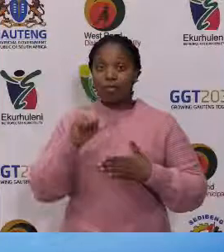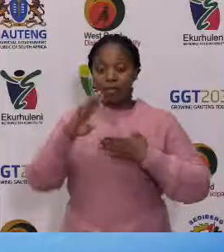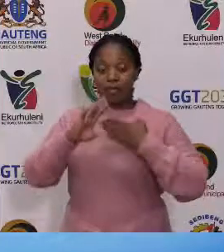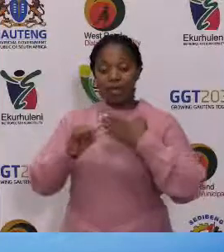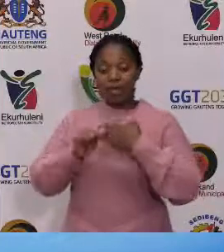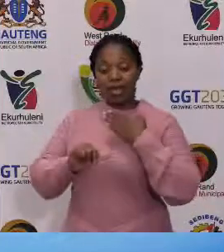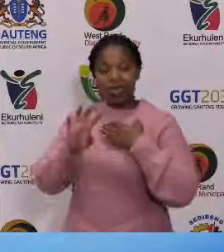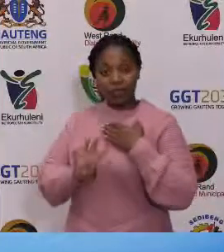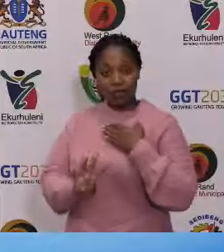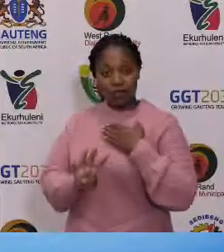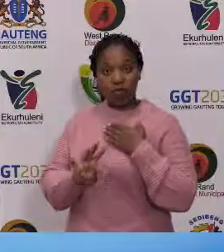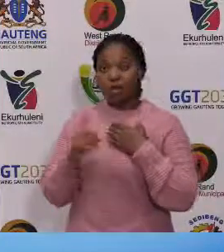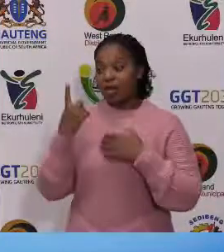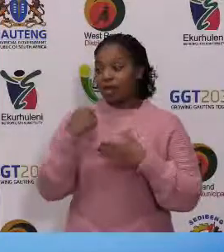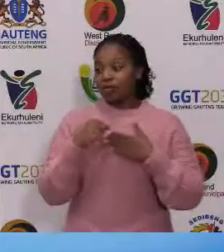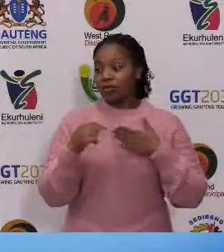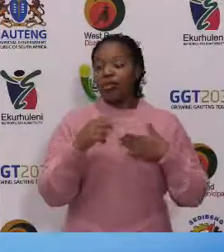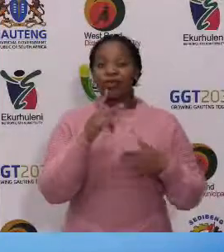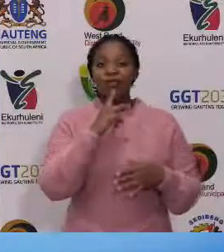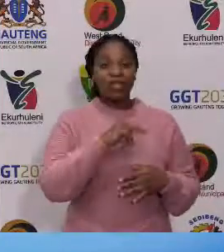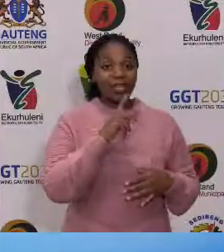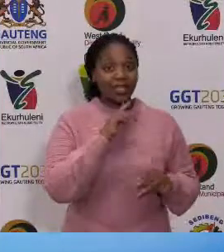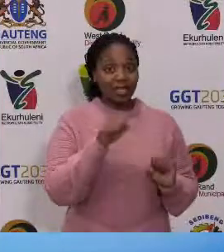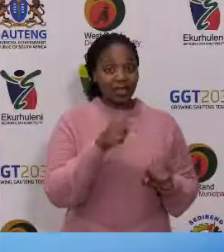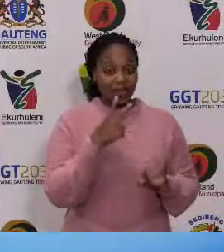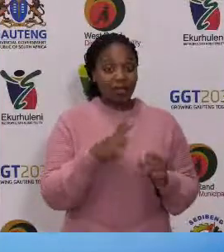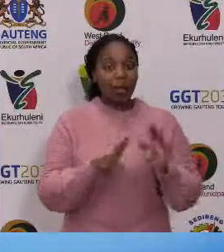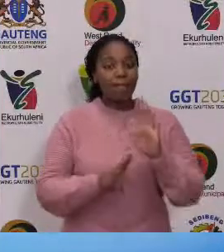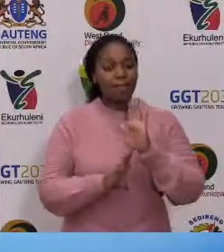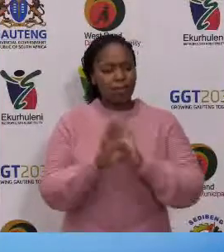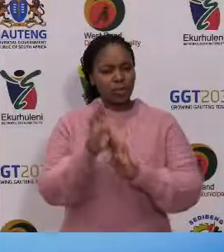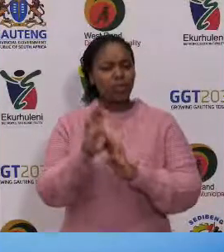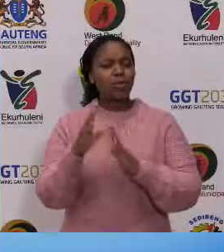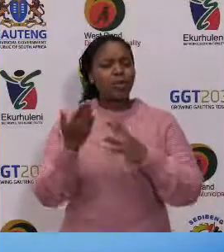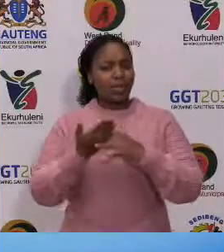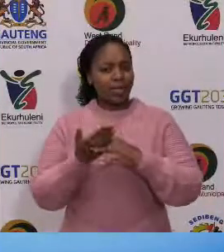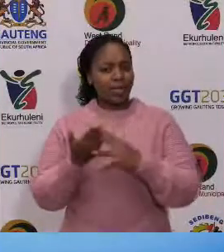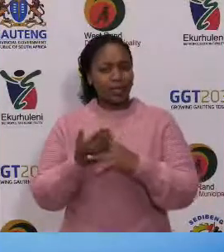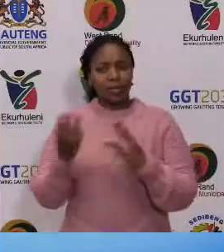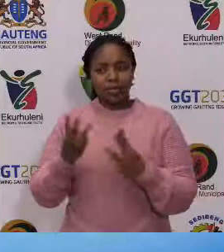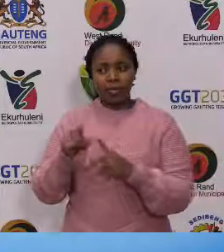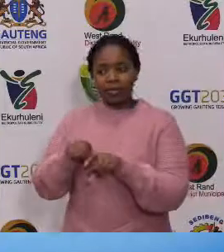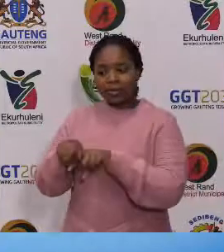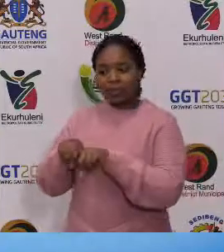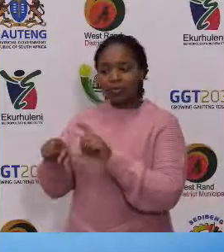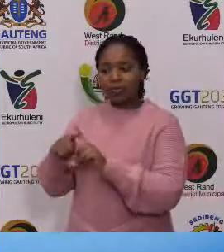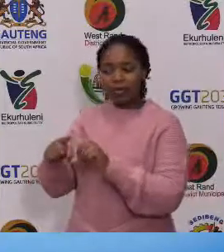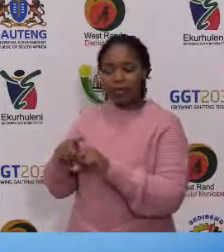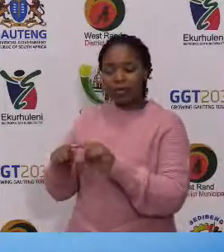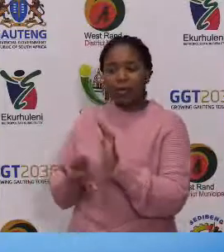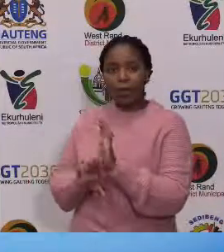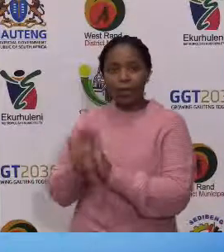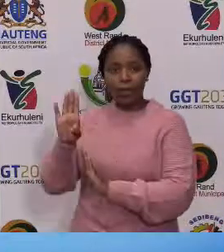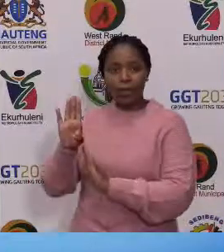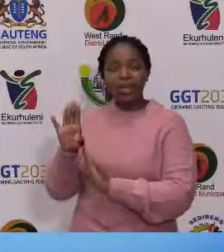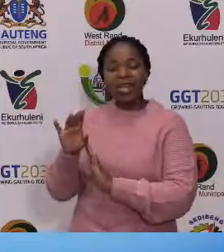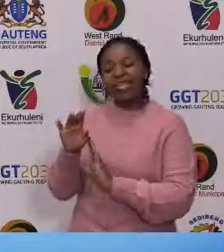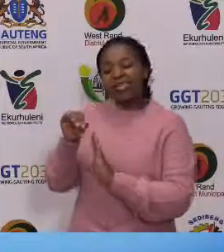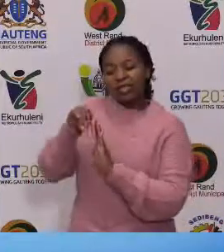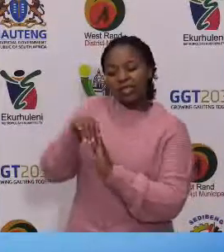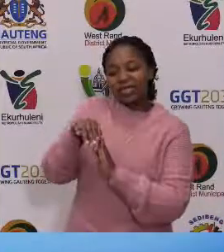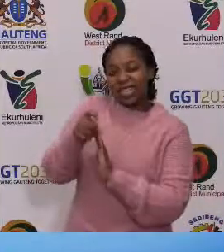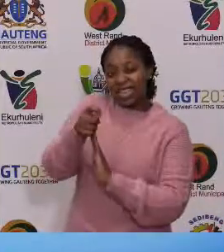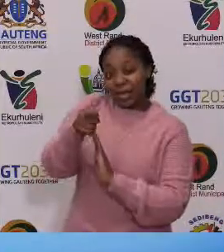from Friday, which was the 30th of April, we had a spike in cases. The spike, the number of cases went down a little bit